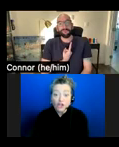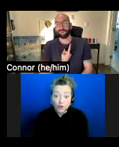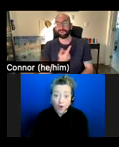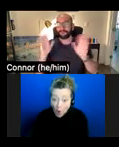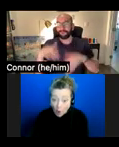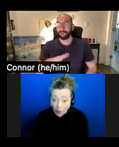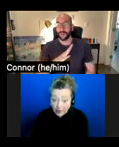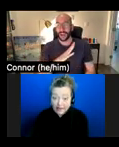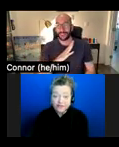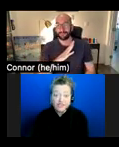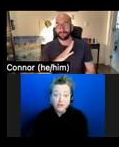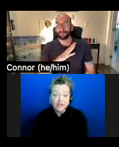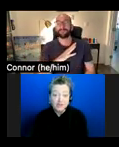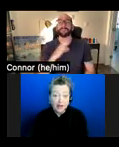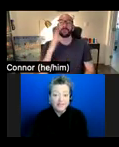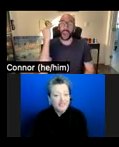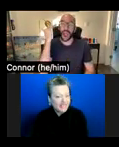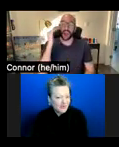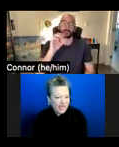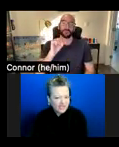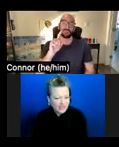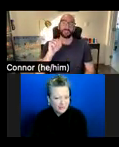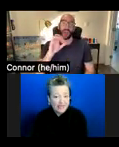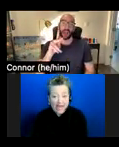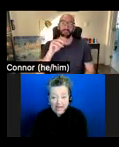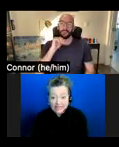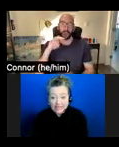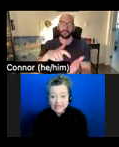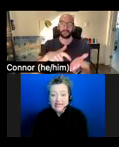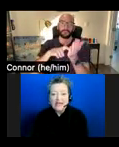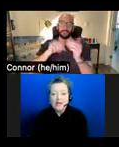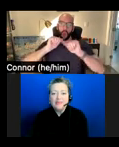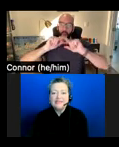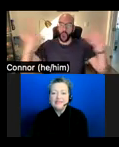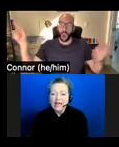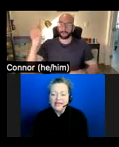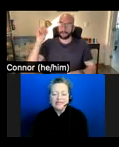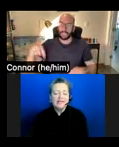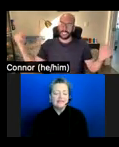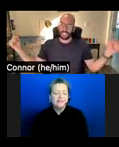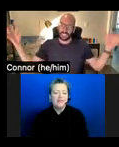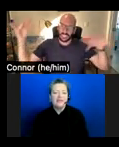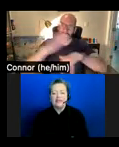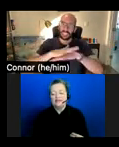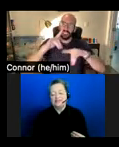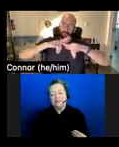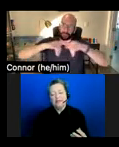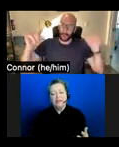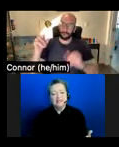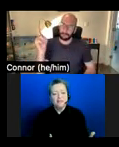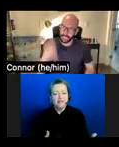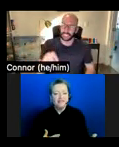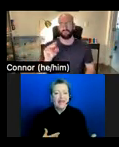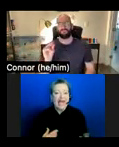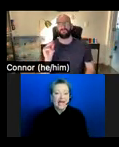on your own and there's no one else around, that's okay too, because Slack is not something, it's